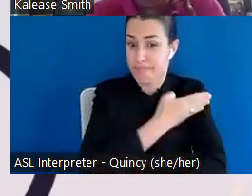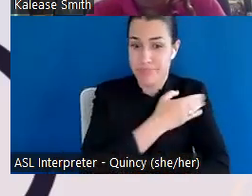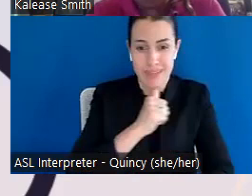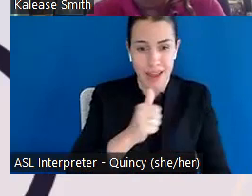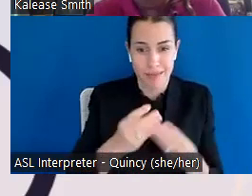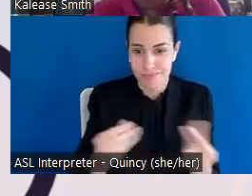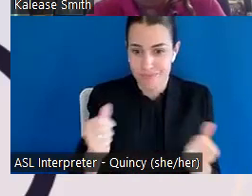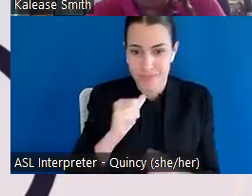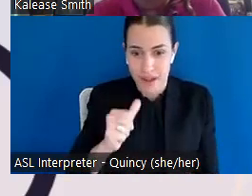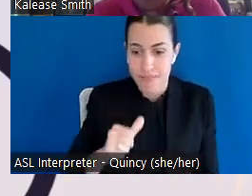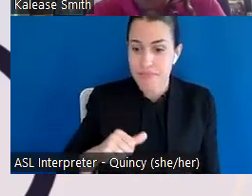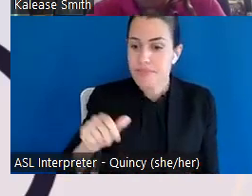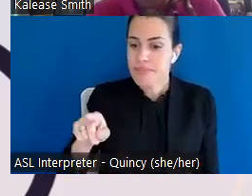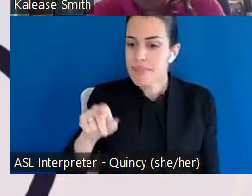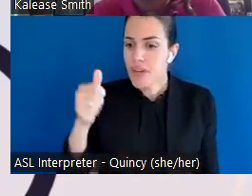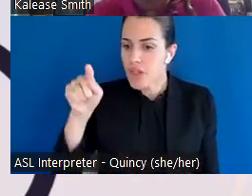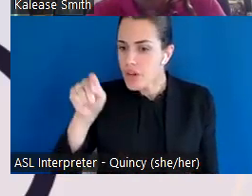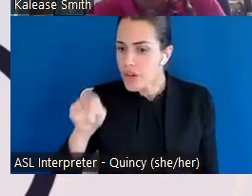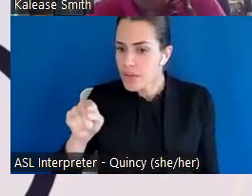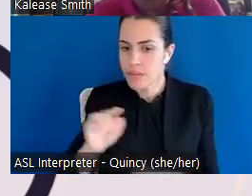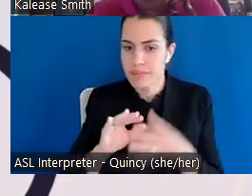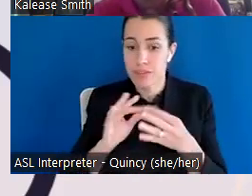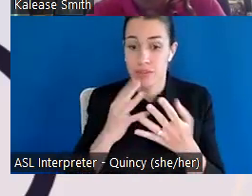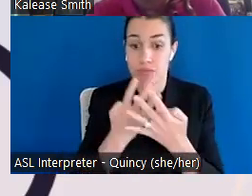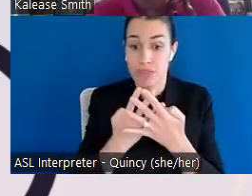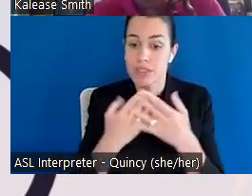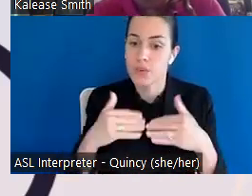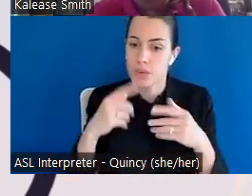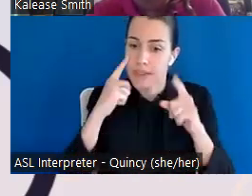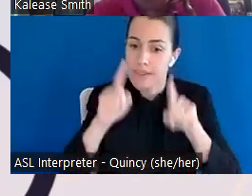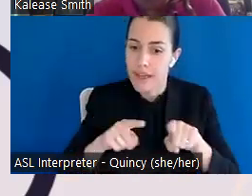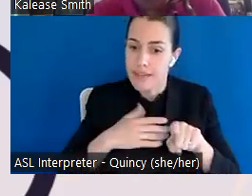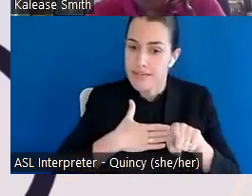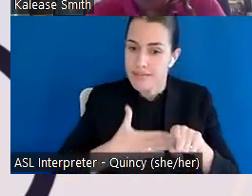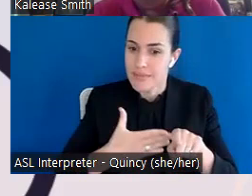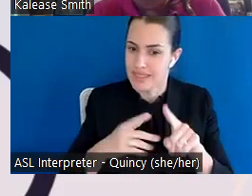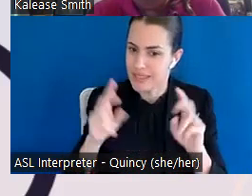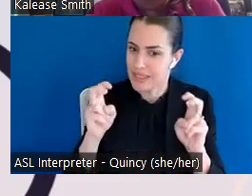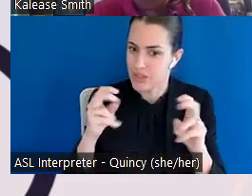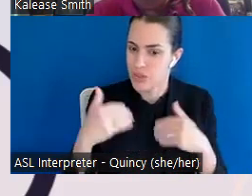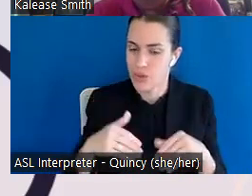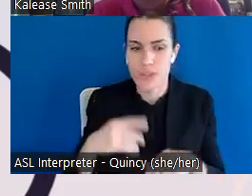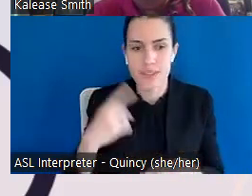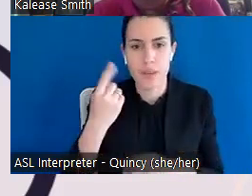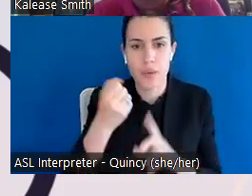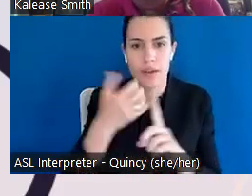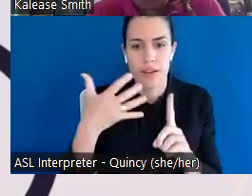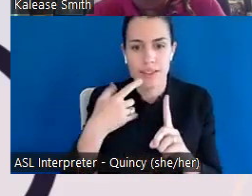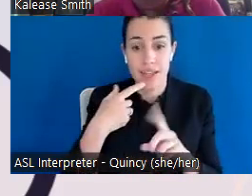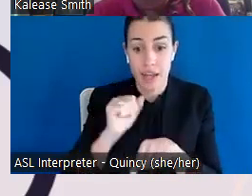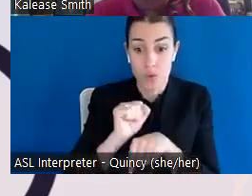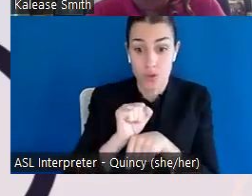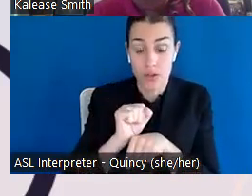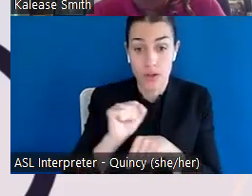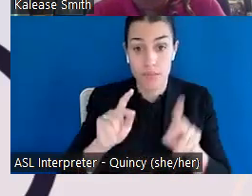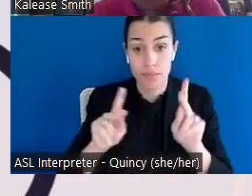mentioned prison systems yet, but consent there is an issue. One person elaborated a little bit about work. They said, even at work, when people ask